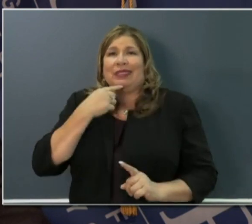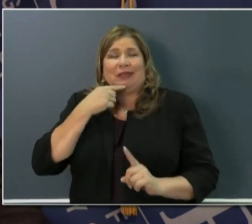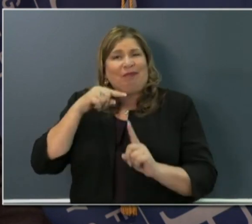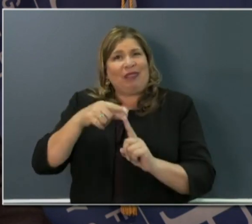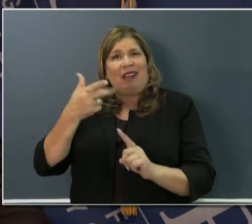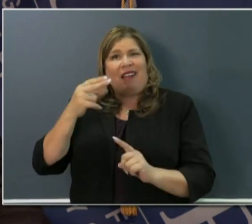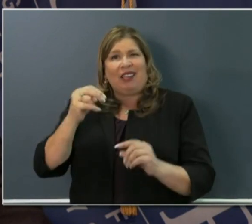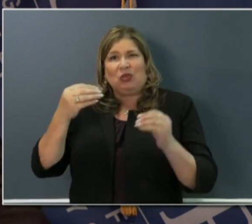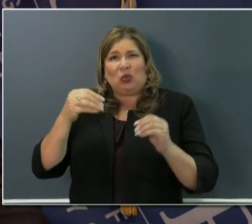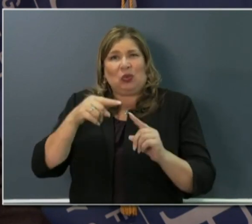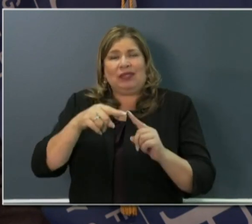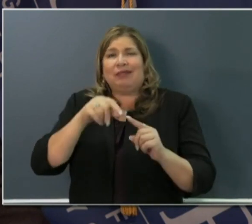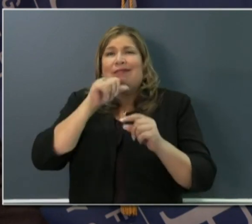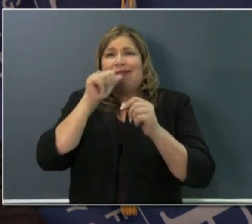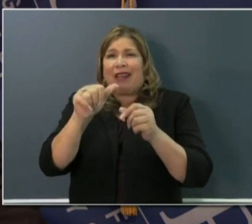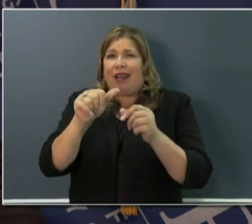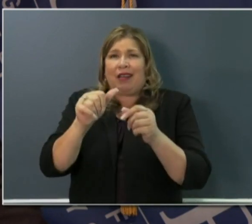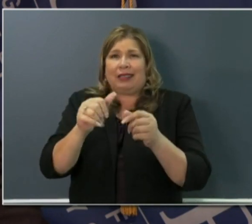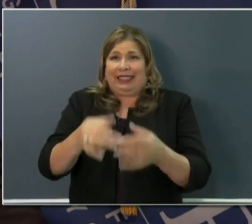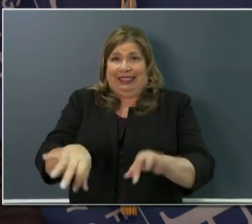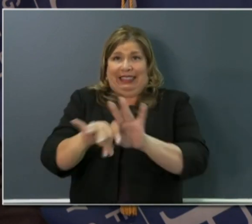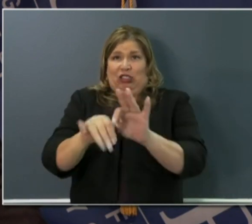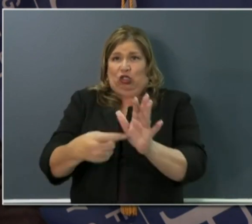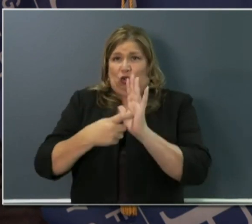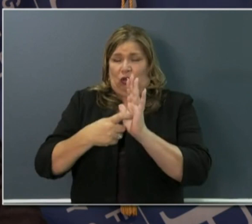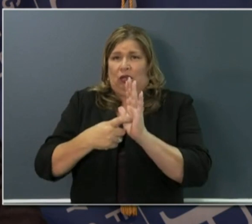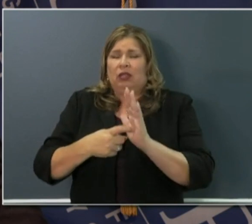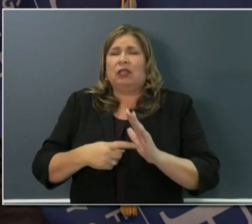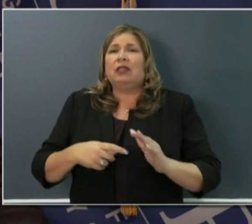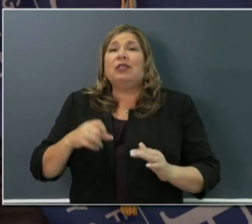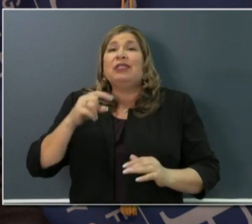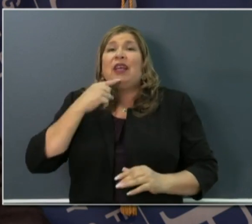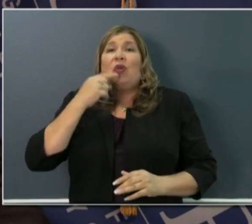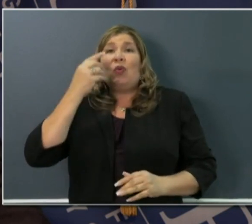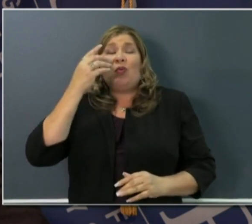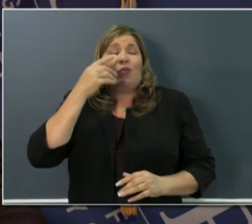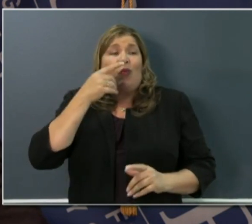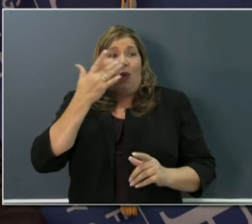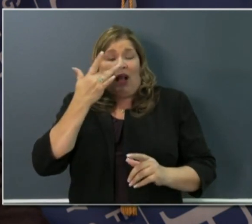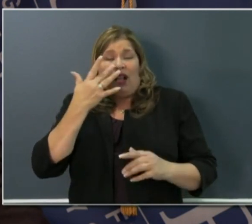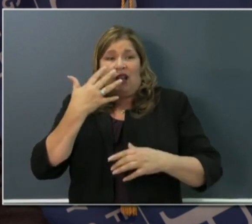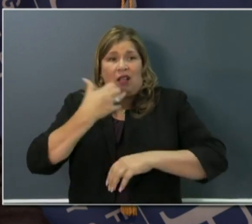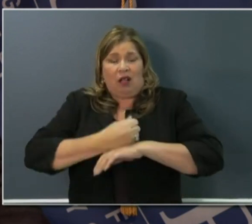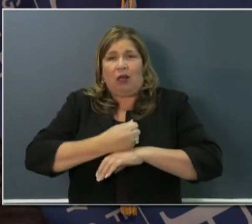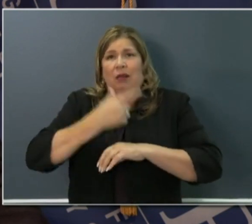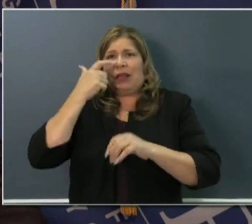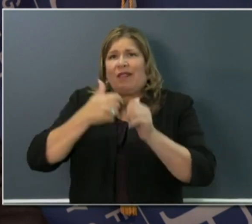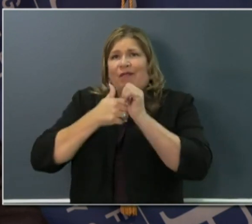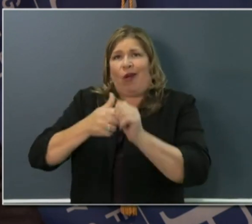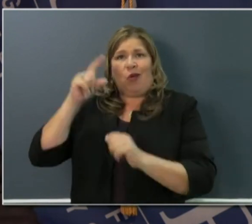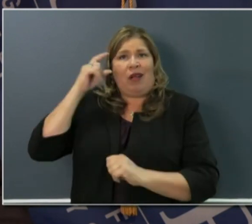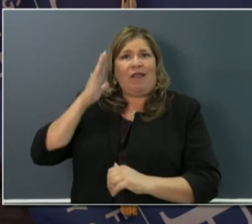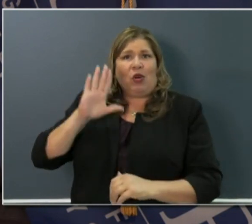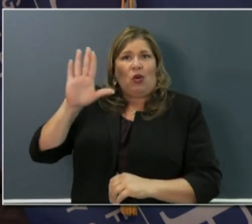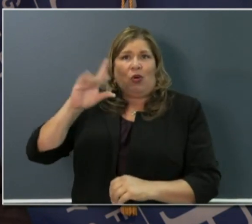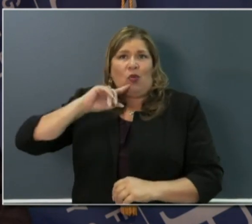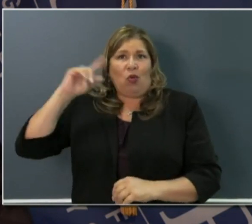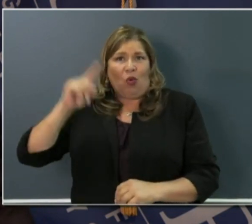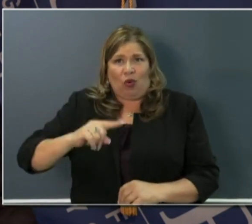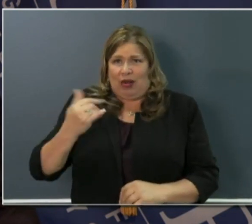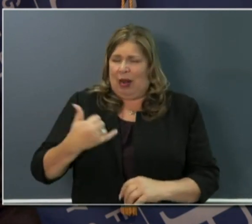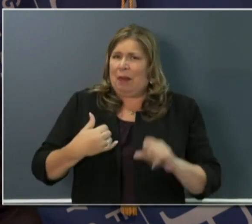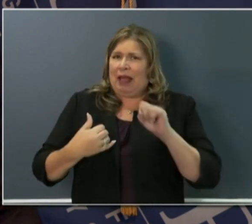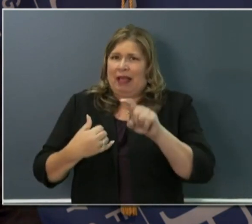some confusion over your guidance on this issue. Do you believe that gun stores themselves are essential businesses that should remain